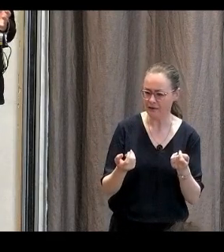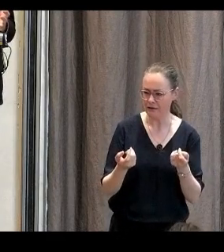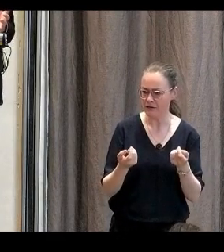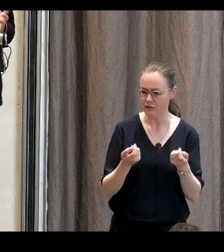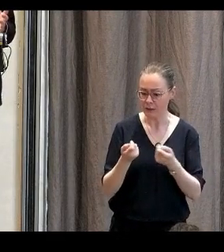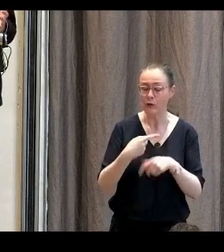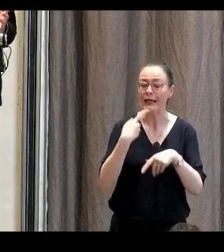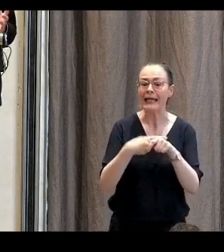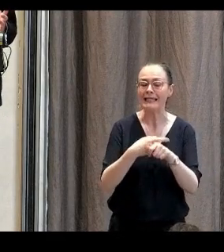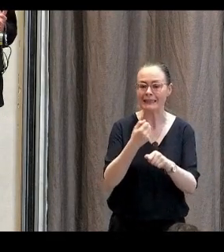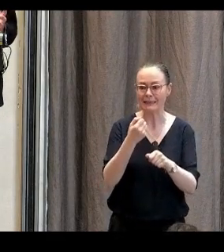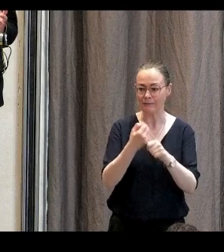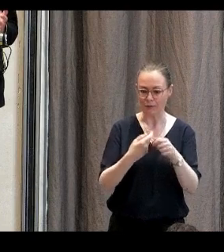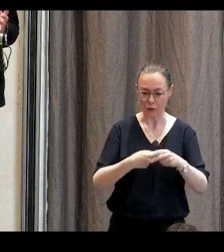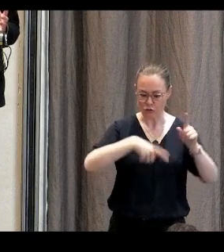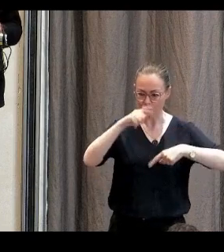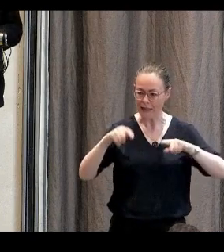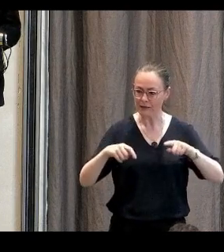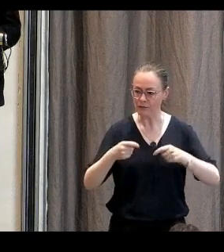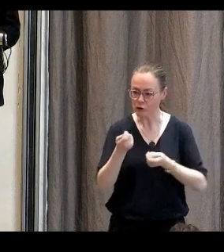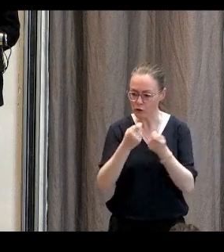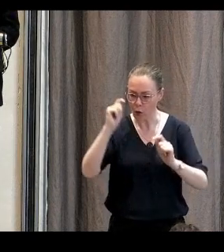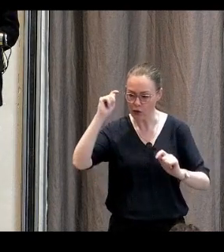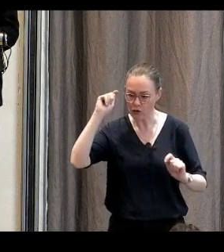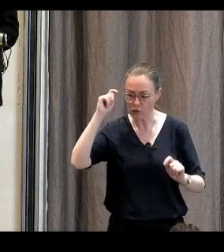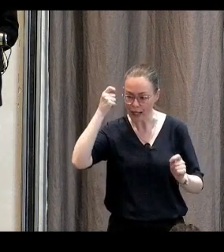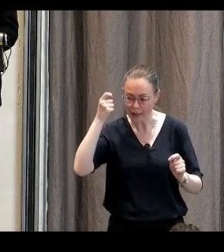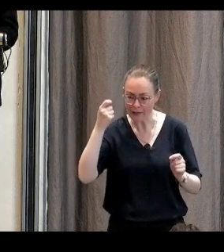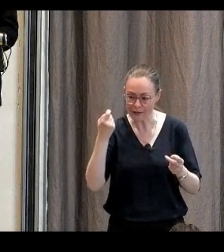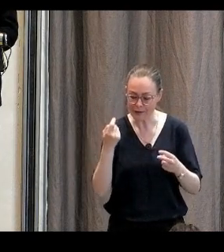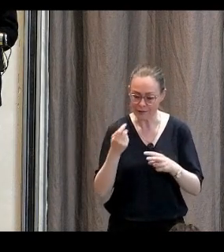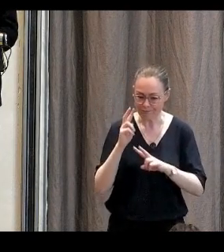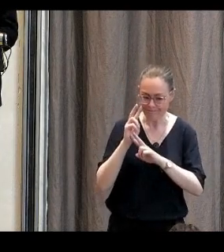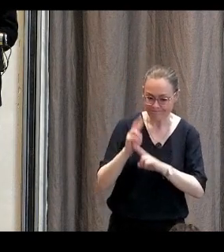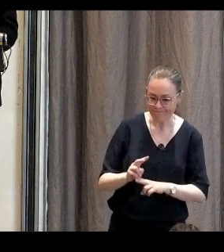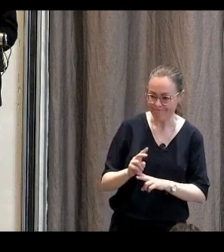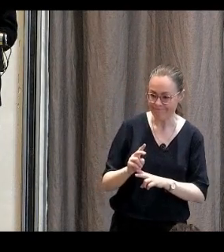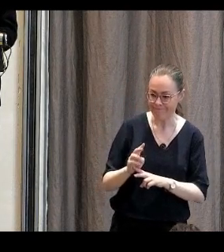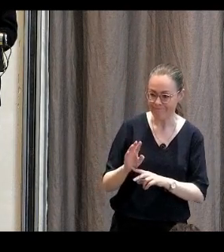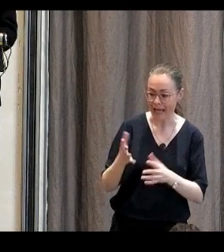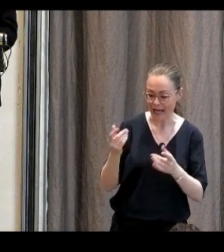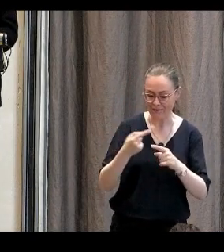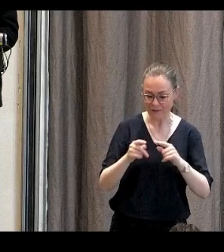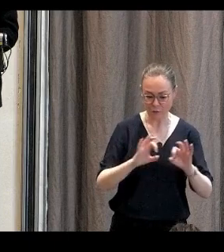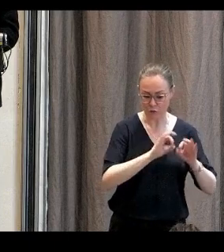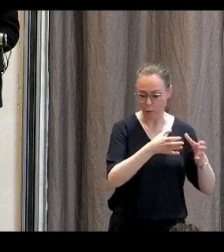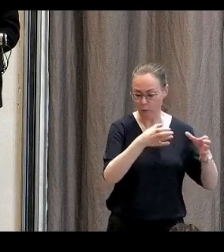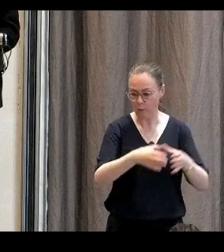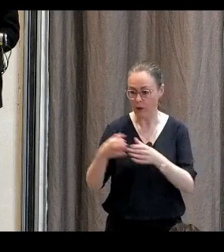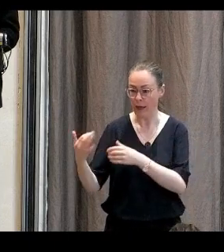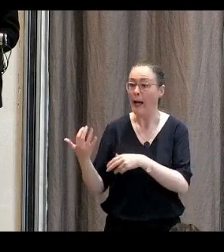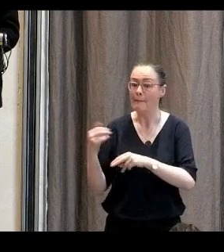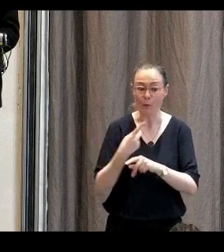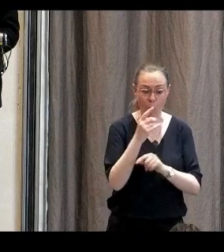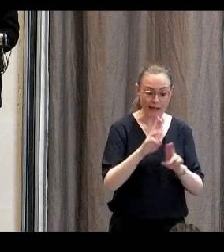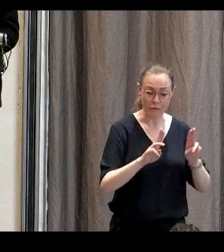in the business of doing these randomized controlled trials, and here the treatment group might be the new